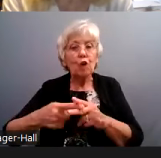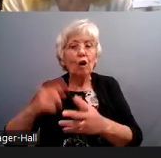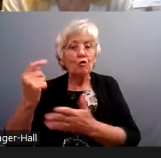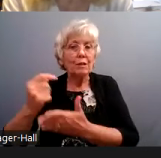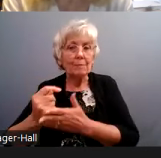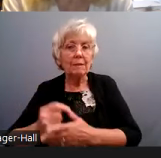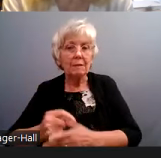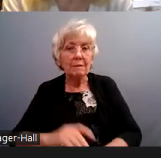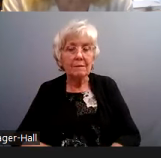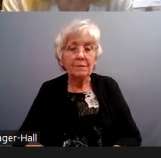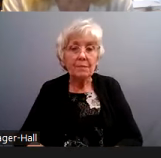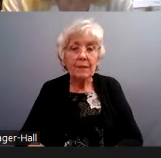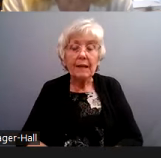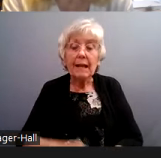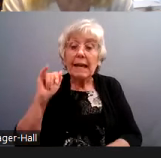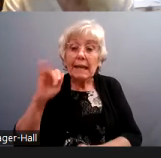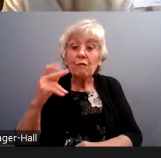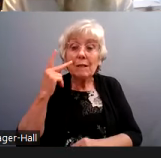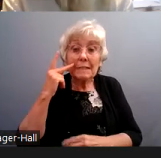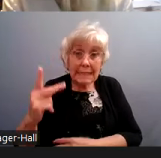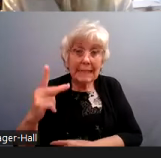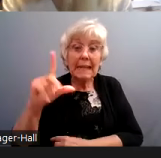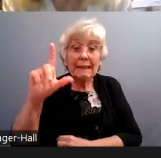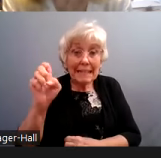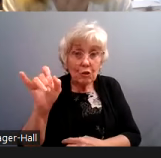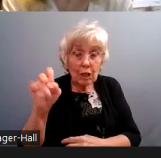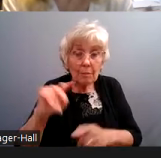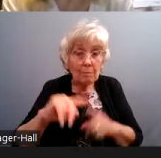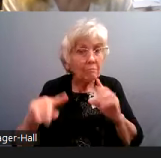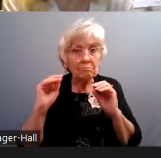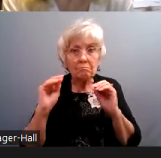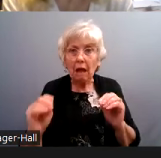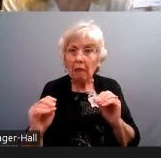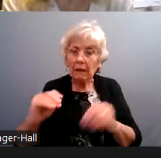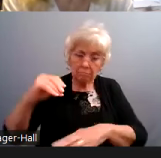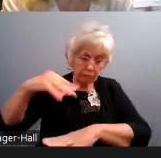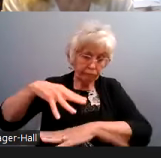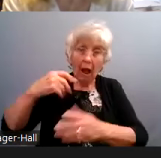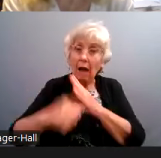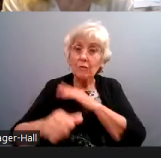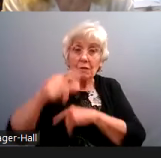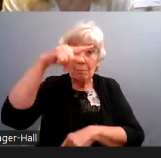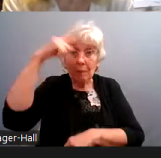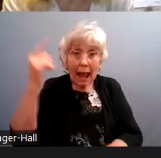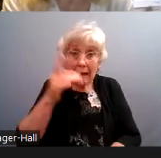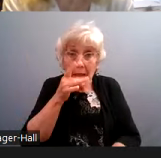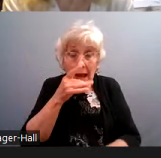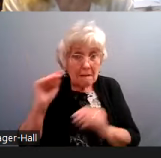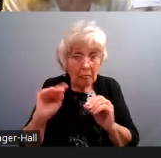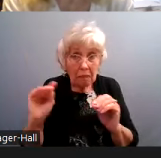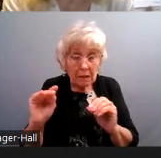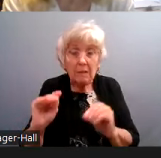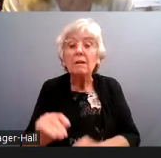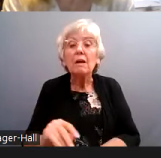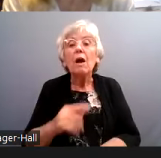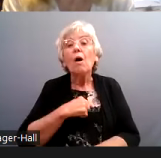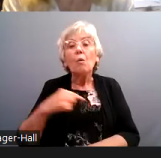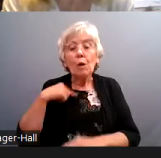If we do see lesions, but we get a negative on the black light, we are going to put them